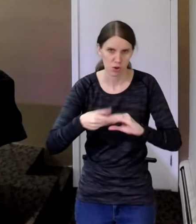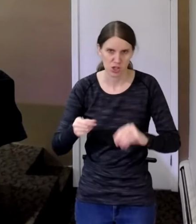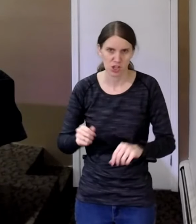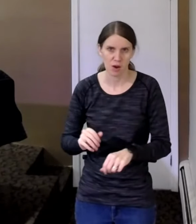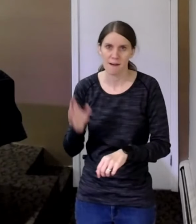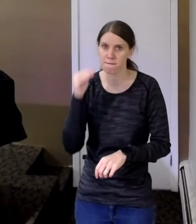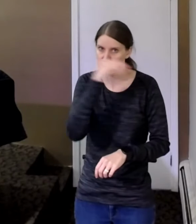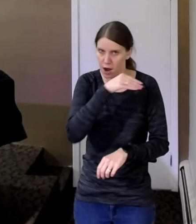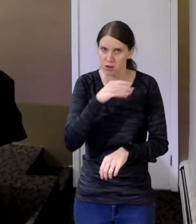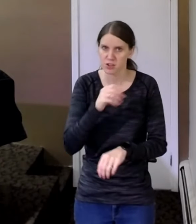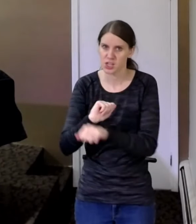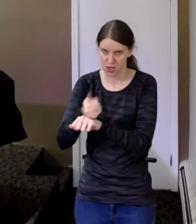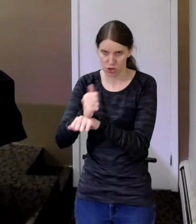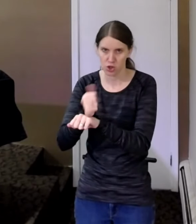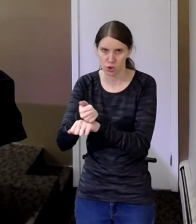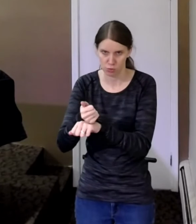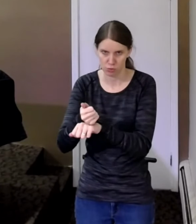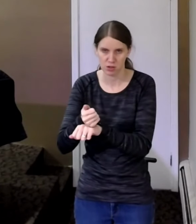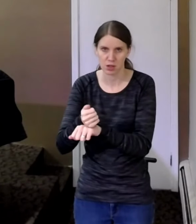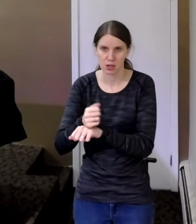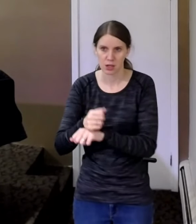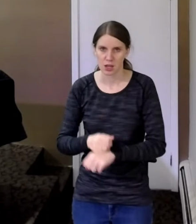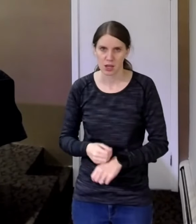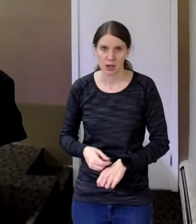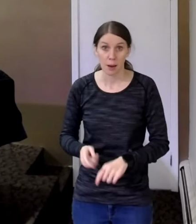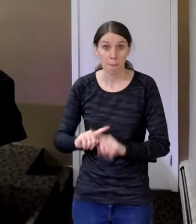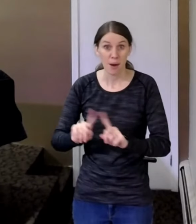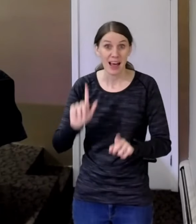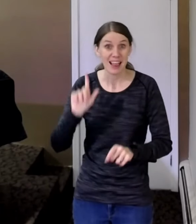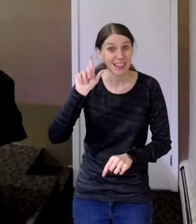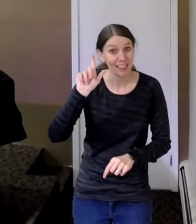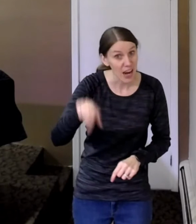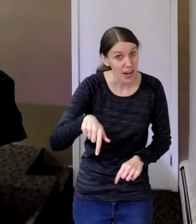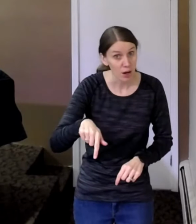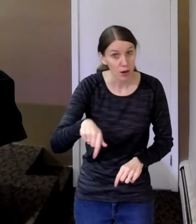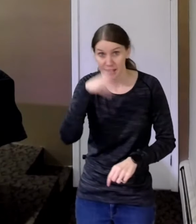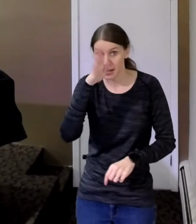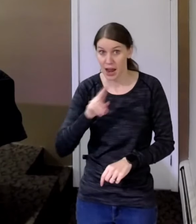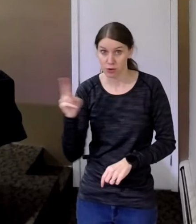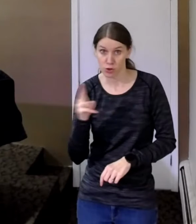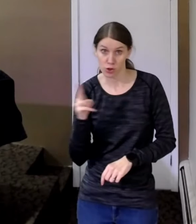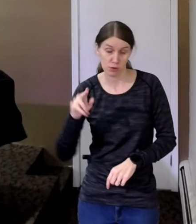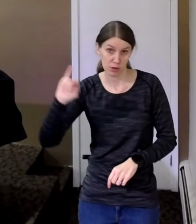uses him to save all of Egypt and his family.